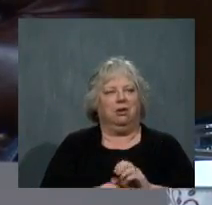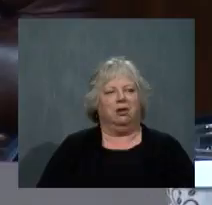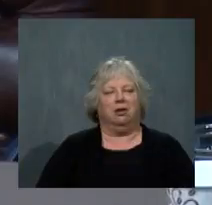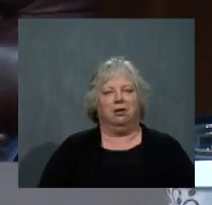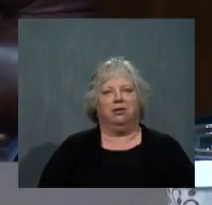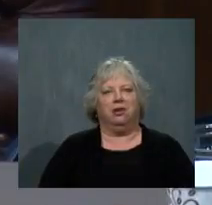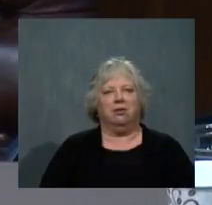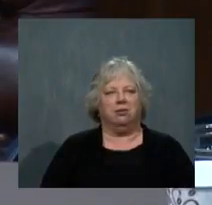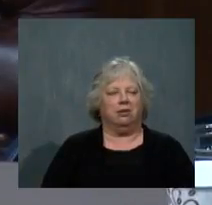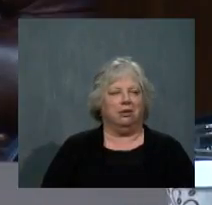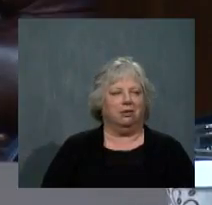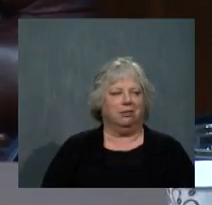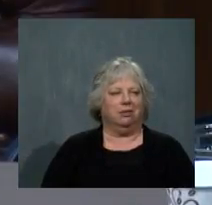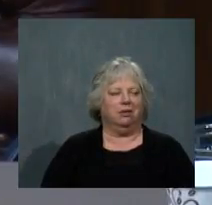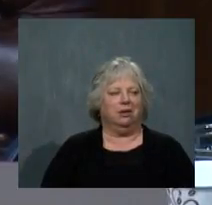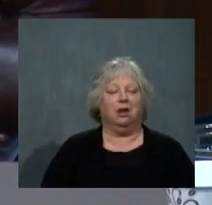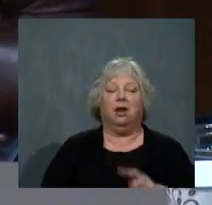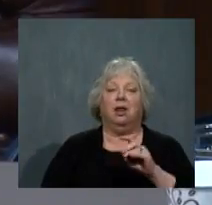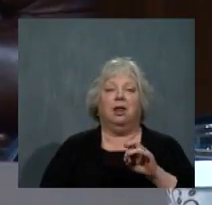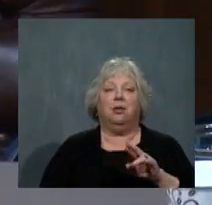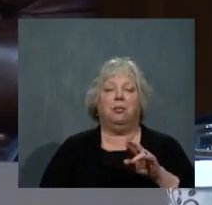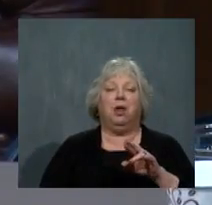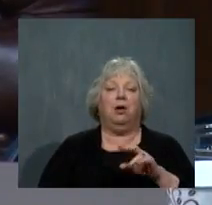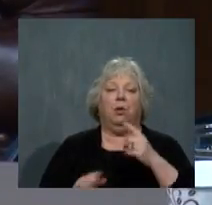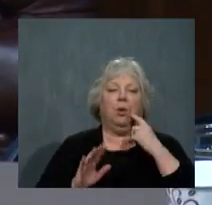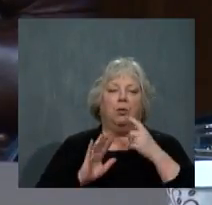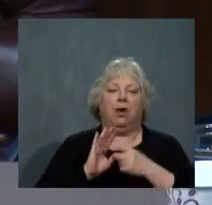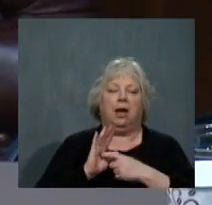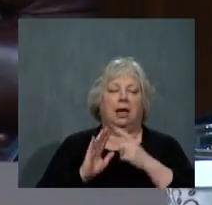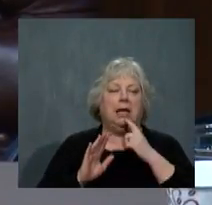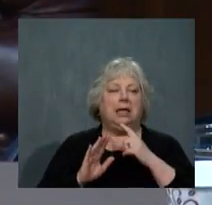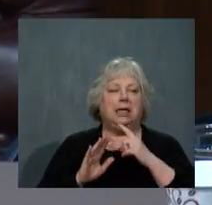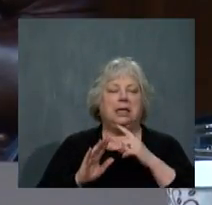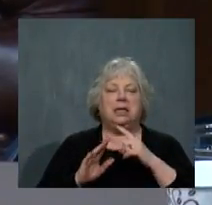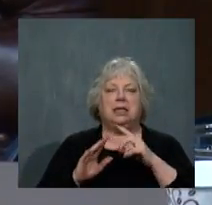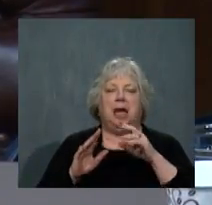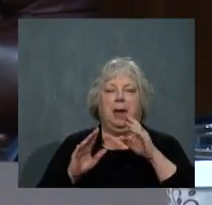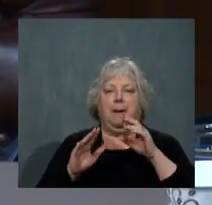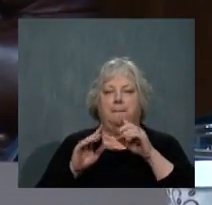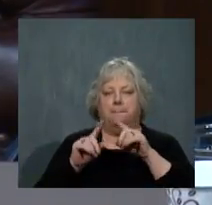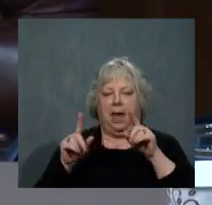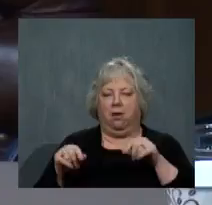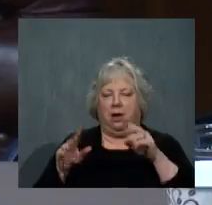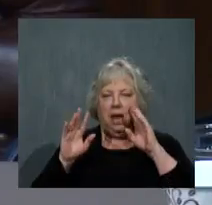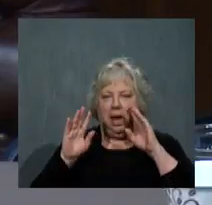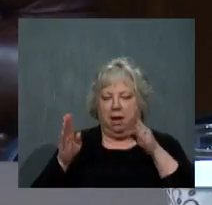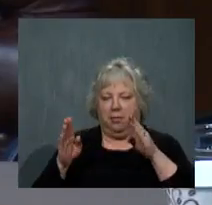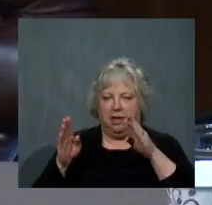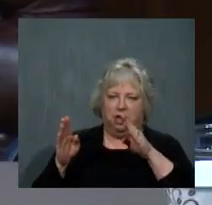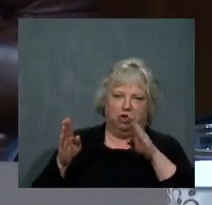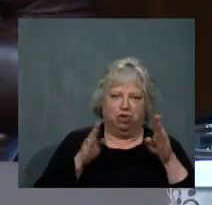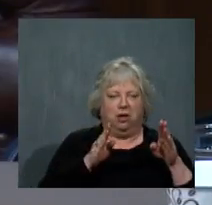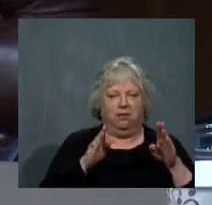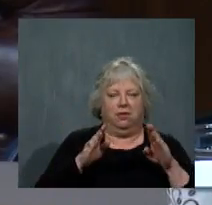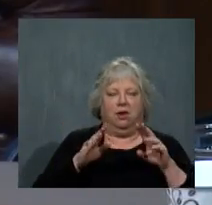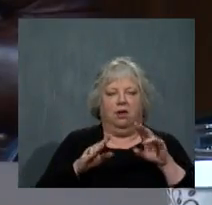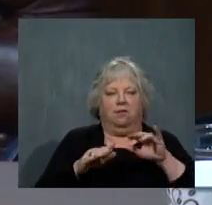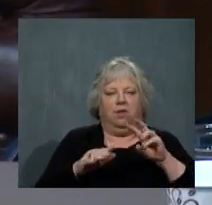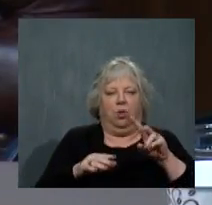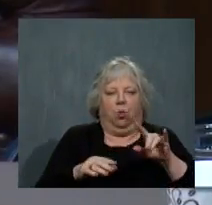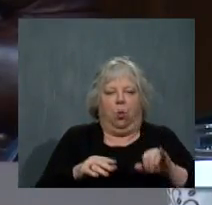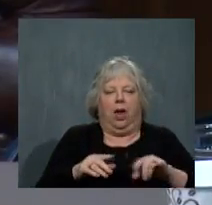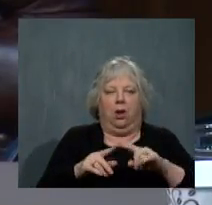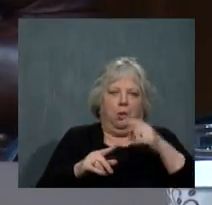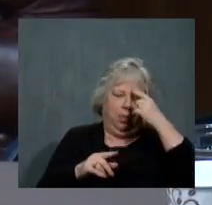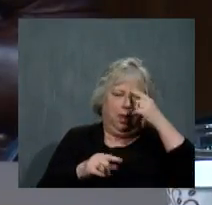appreciative. Mayor, what I'm recognizing is a complete paradigm shift with respect to how we're couching this issue. Lance,